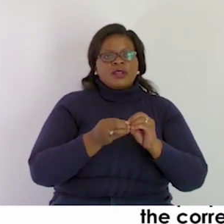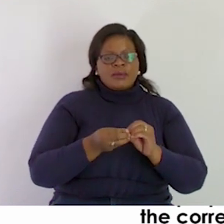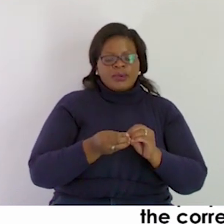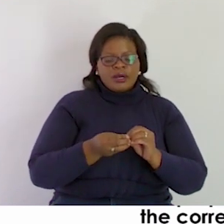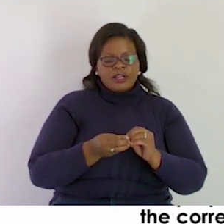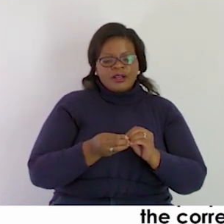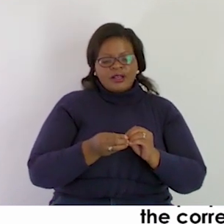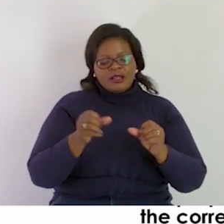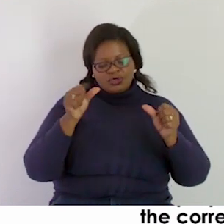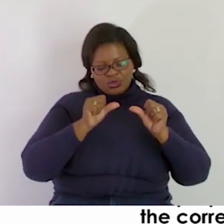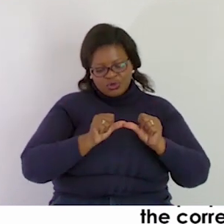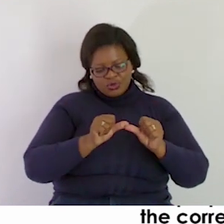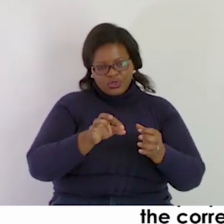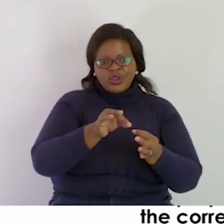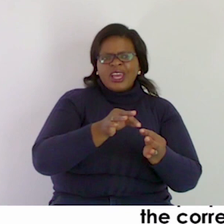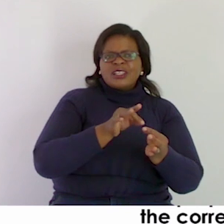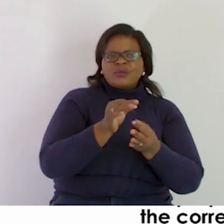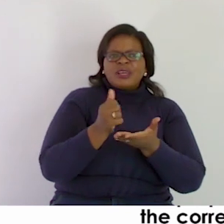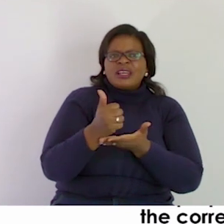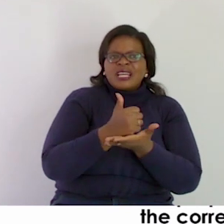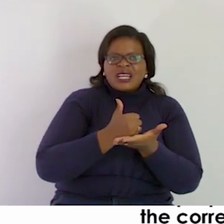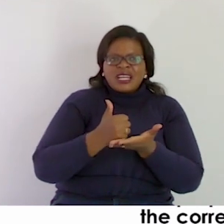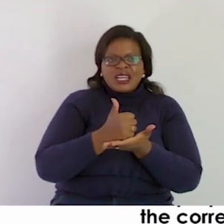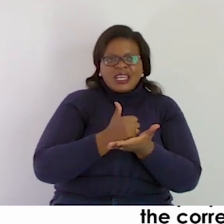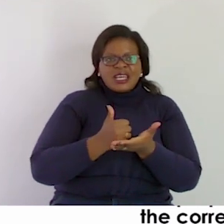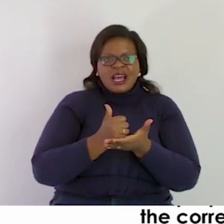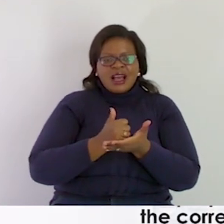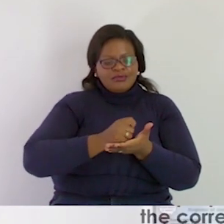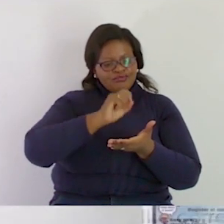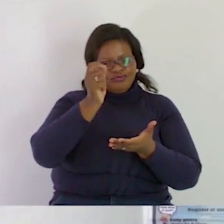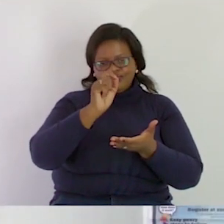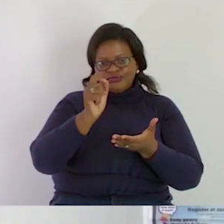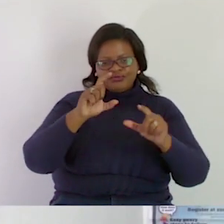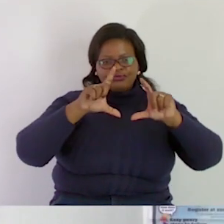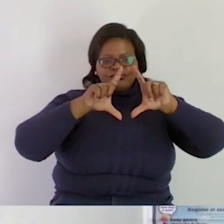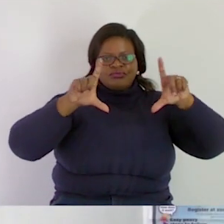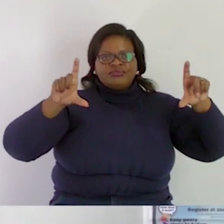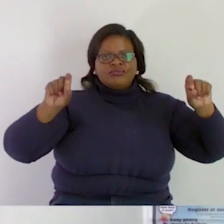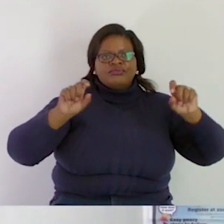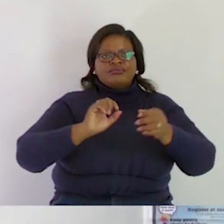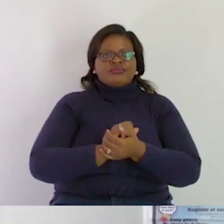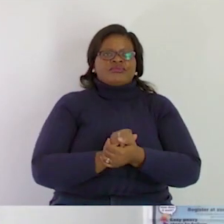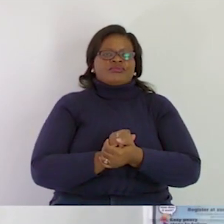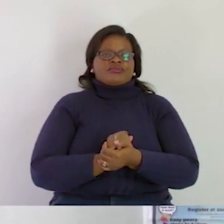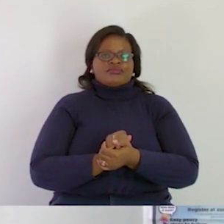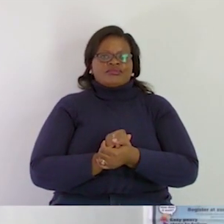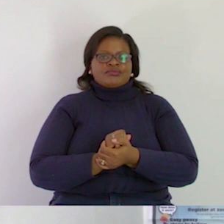explain further in a practical way what I have just